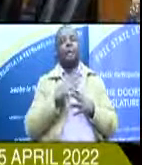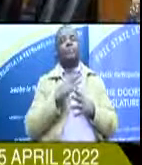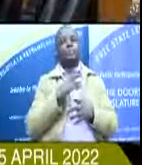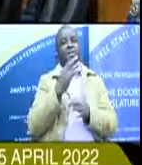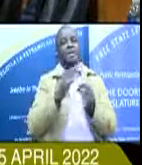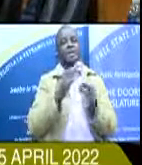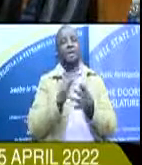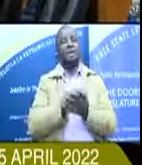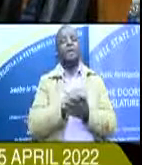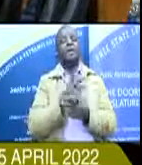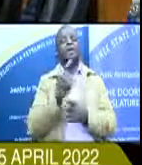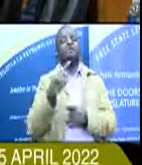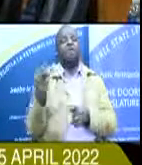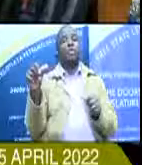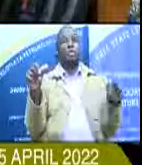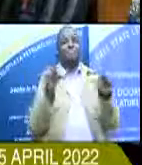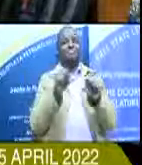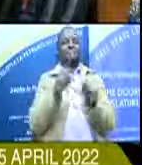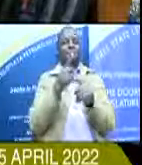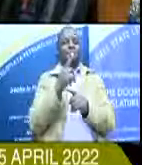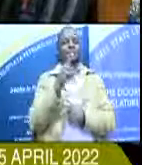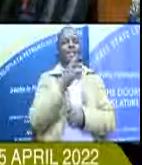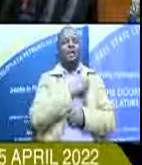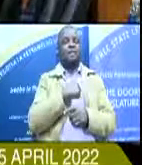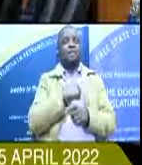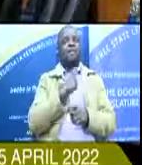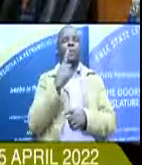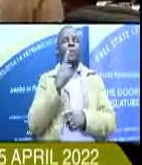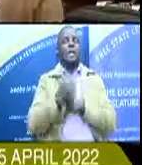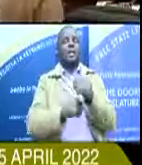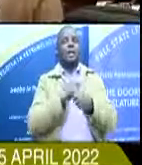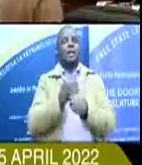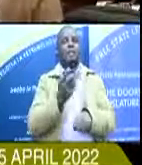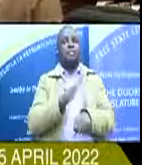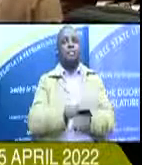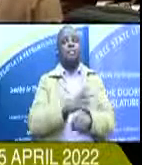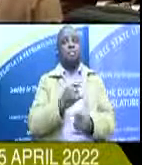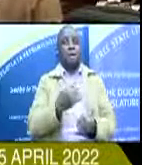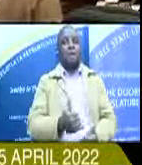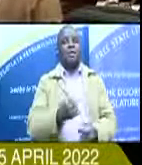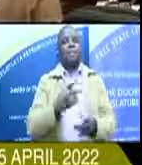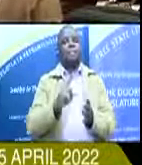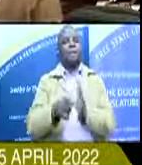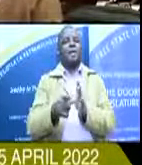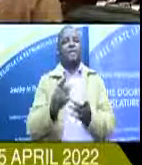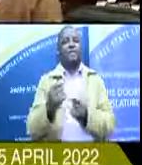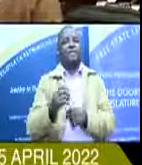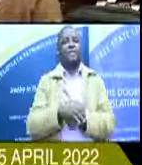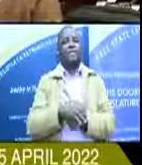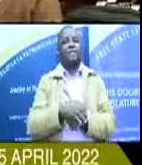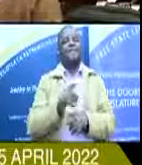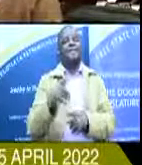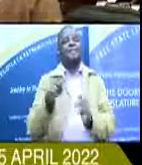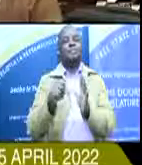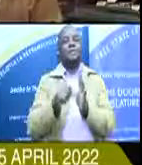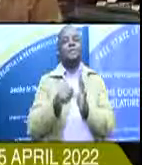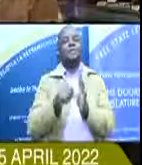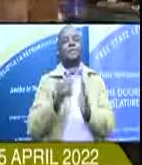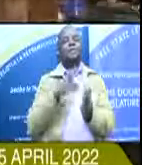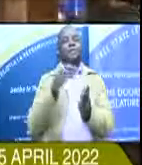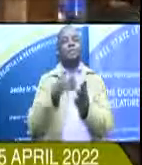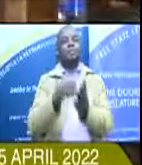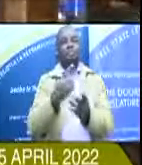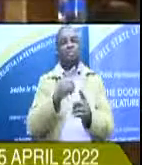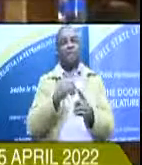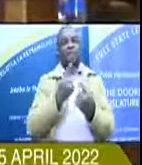the reappointment of all these healthcare workers for 1 more year is already underway. This is a significant contribution by health